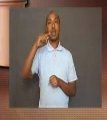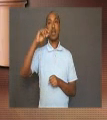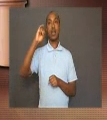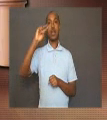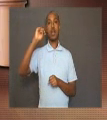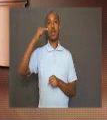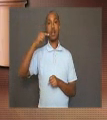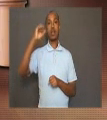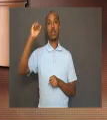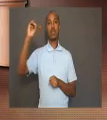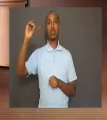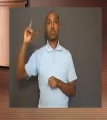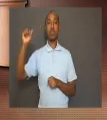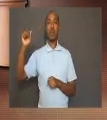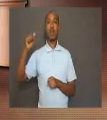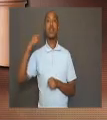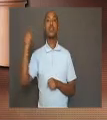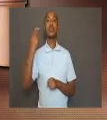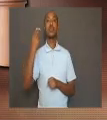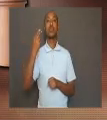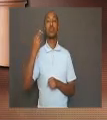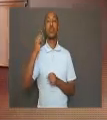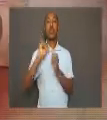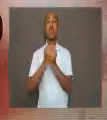is frequently used in baking.